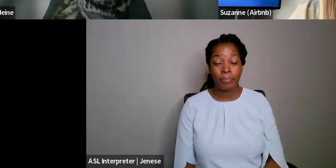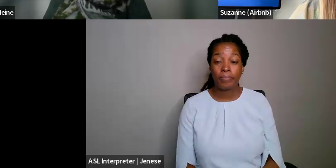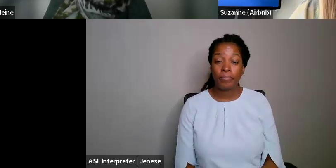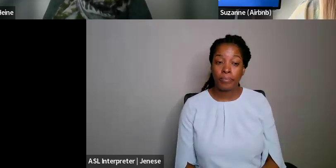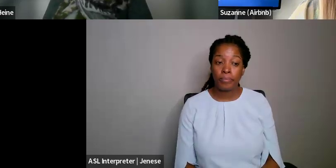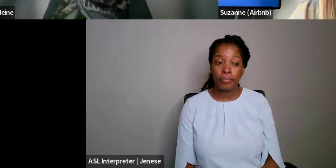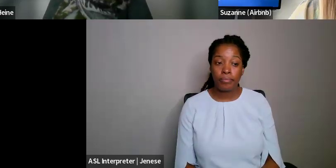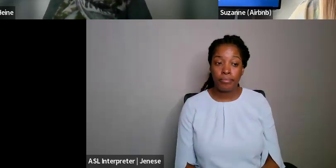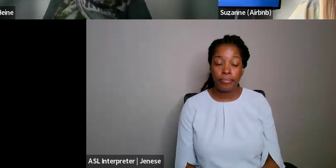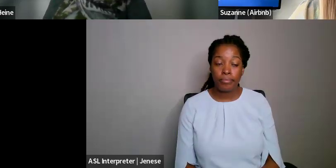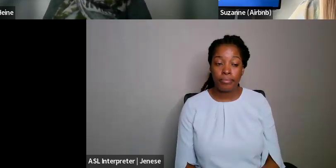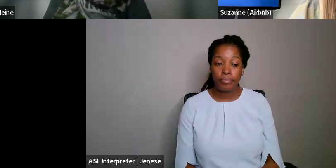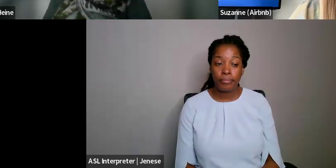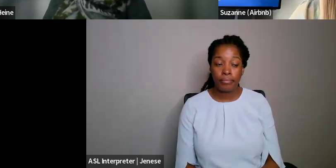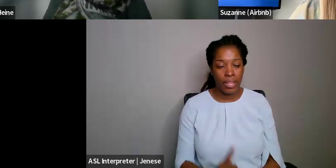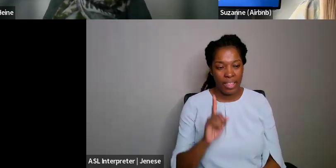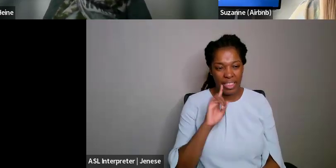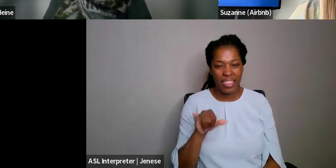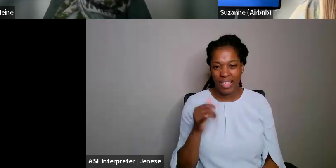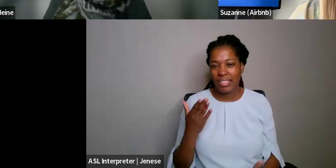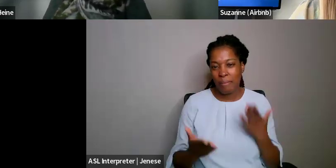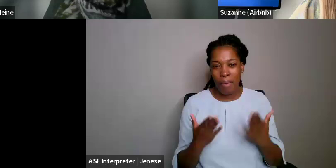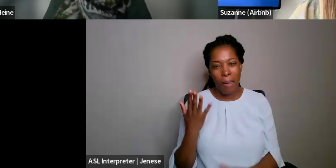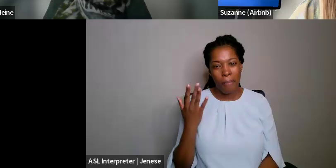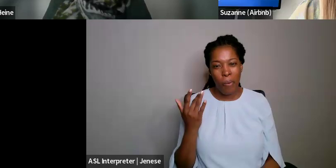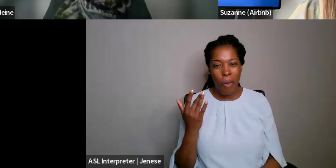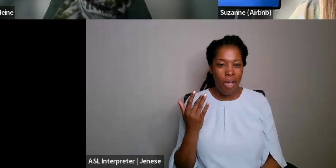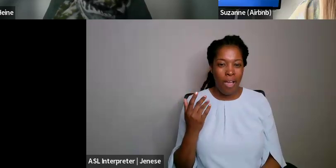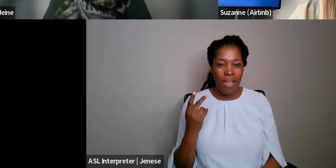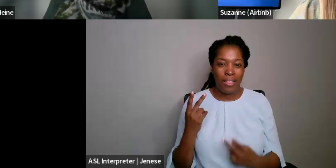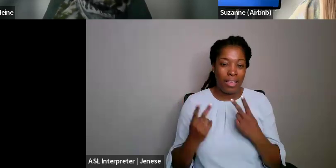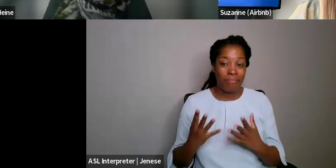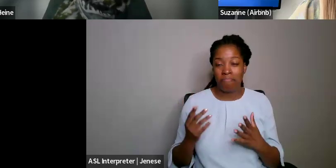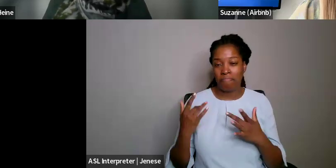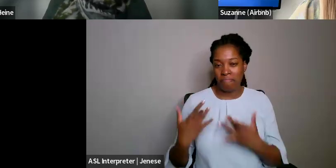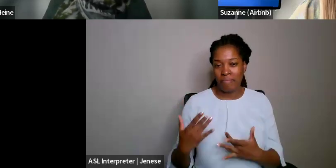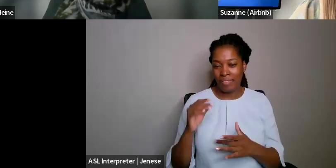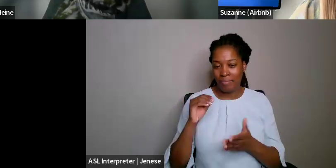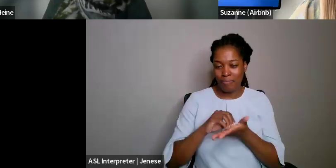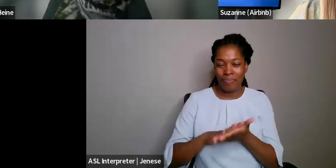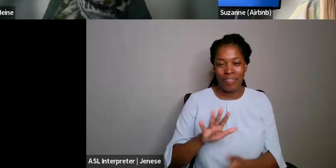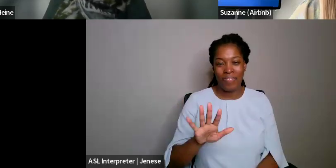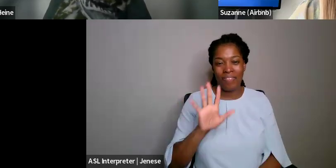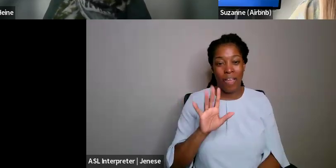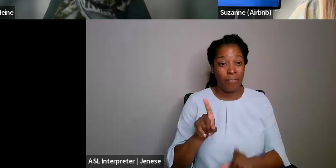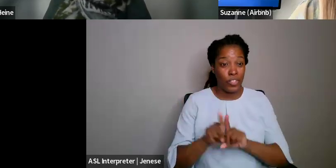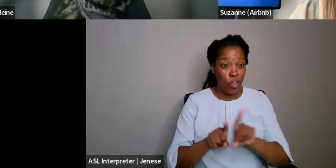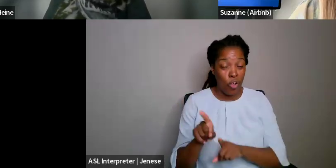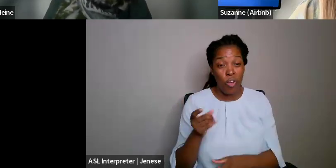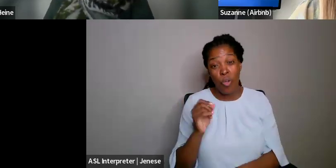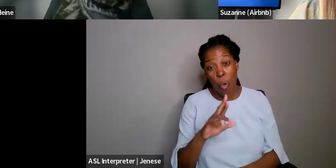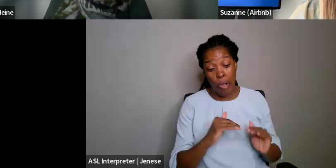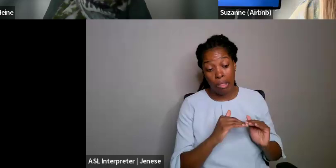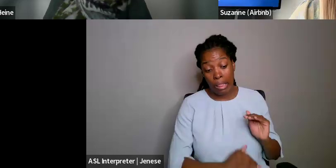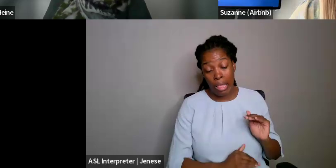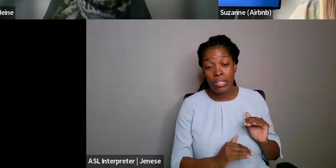that that's probably why guests won't leave a five-star review, is if there's like any dirt